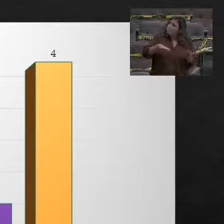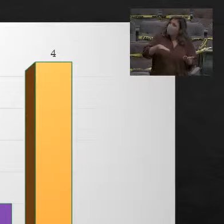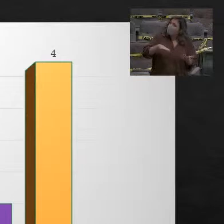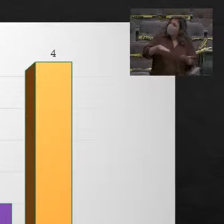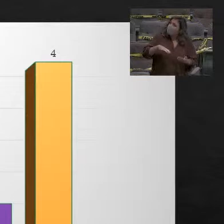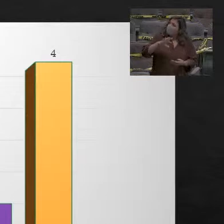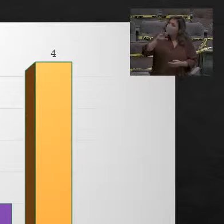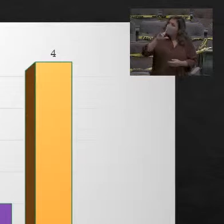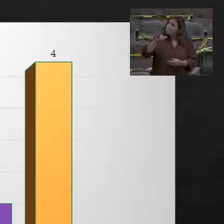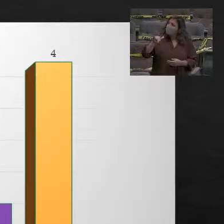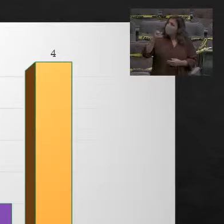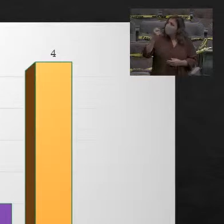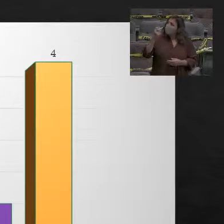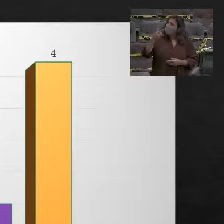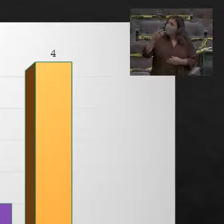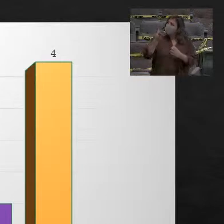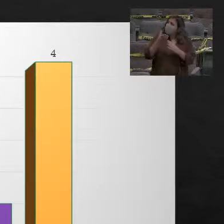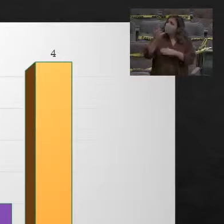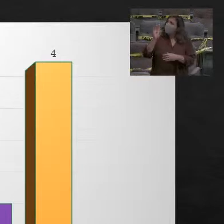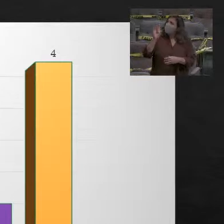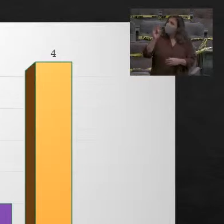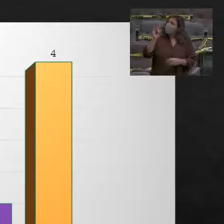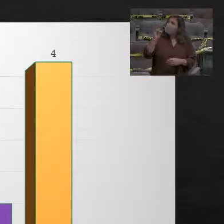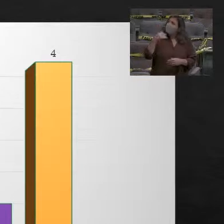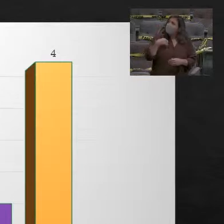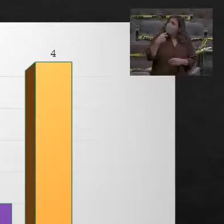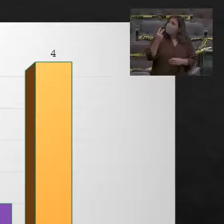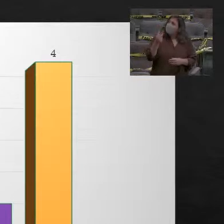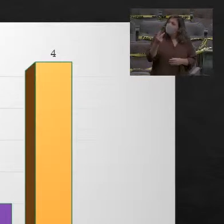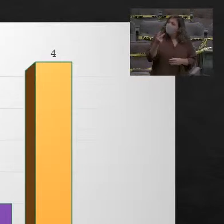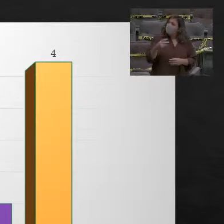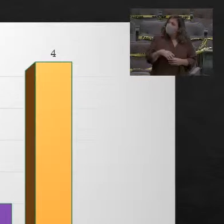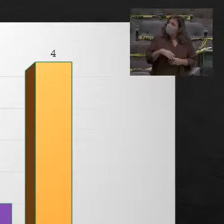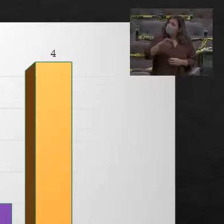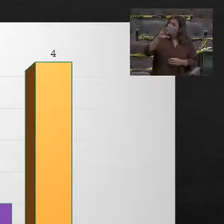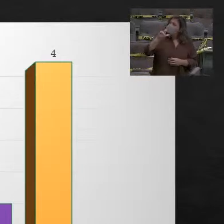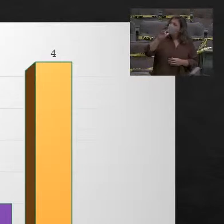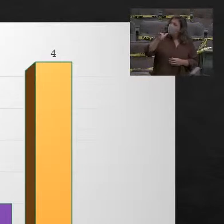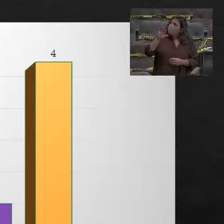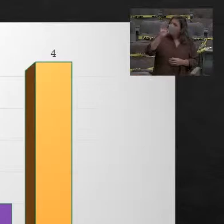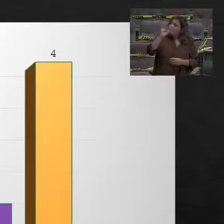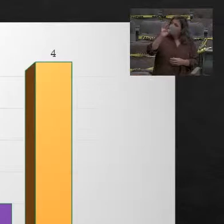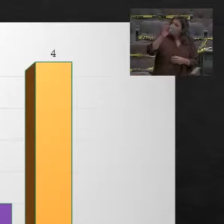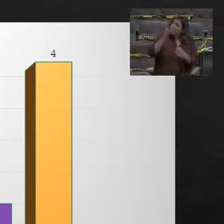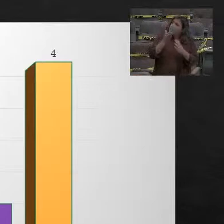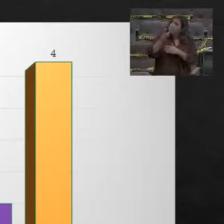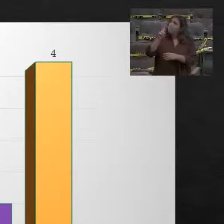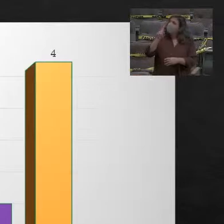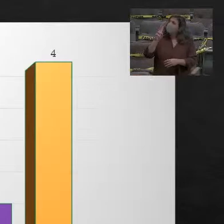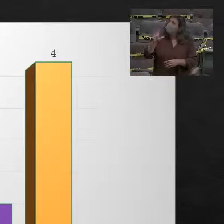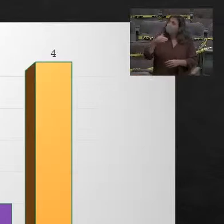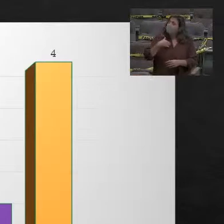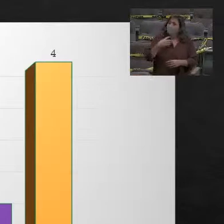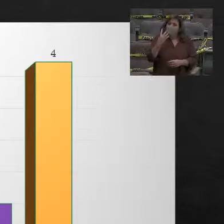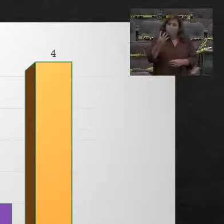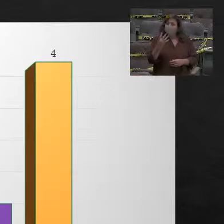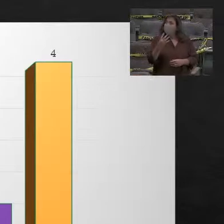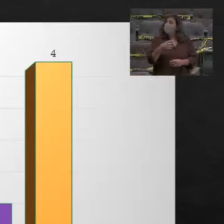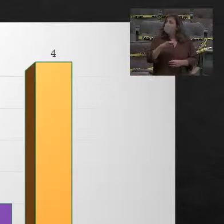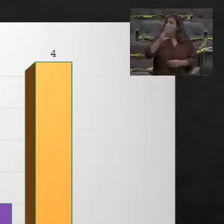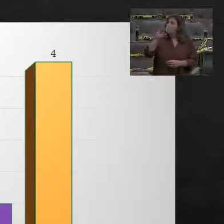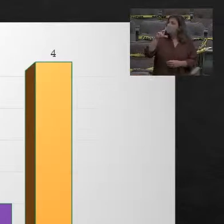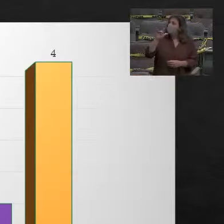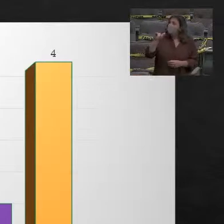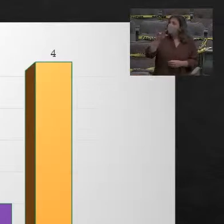through the 18th, we had 2 deaths. July the 19th through the 25th, we had 4 deaths. And July the 26th